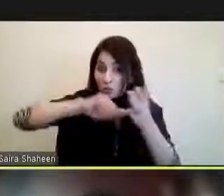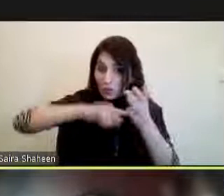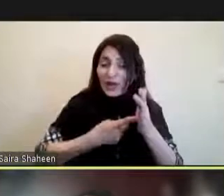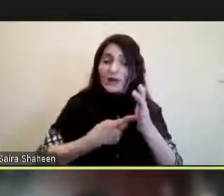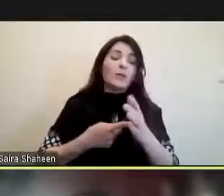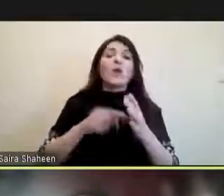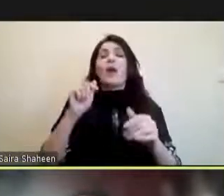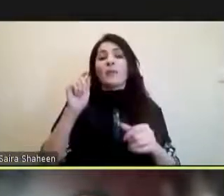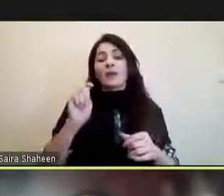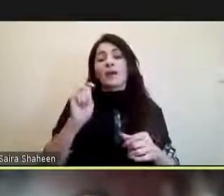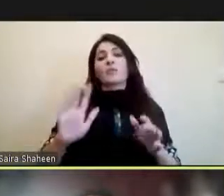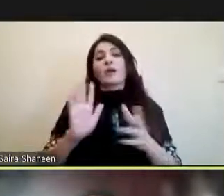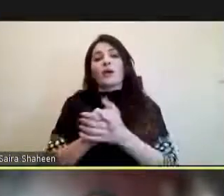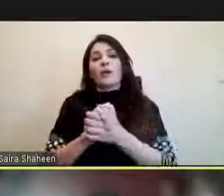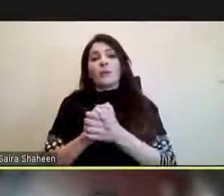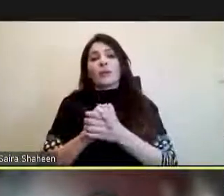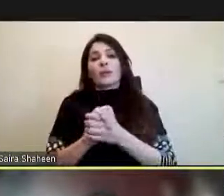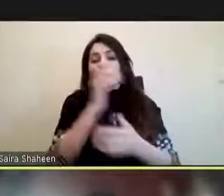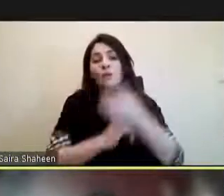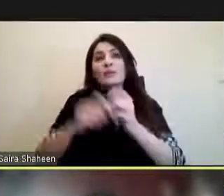for persons with disabilities, because they are